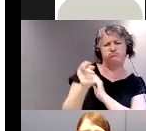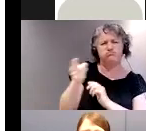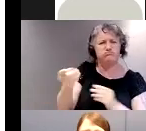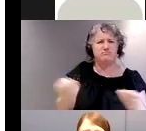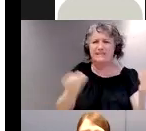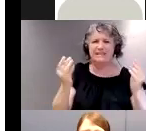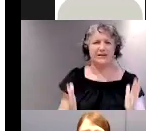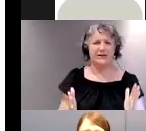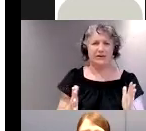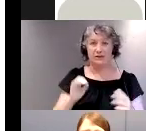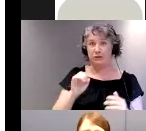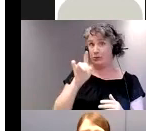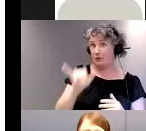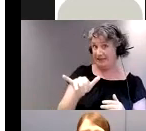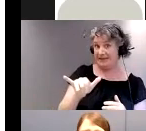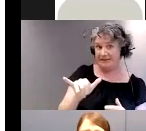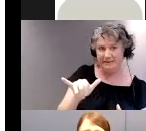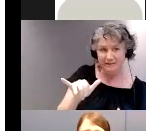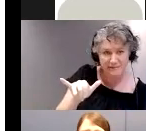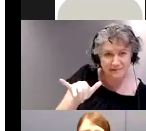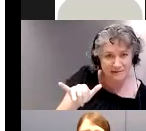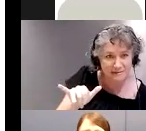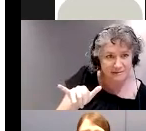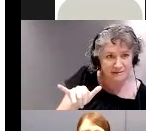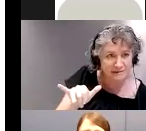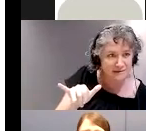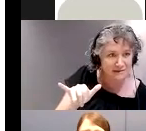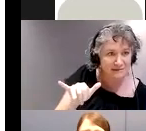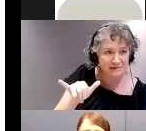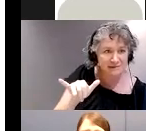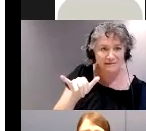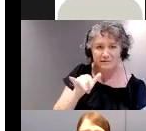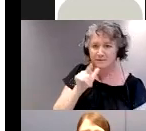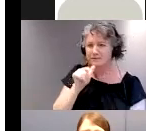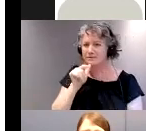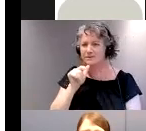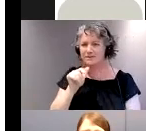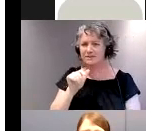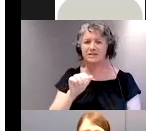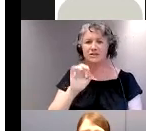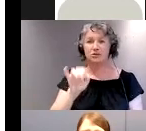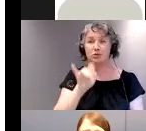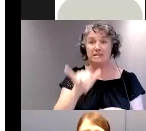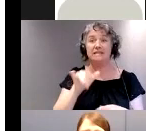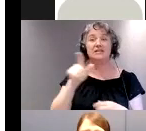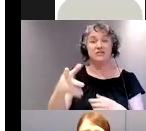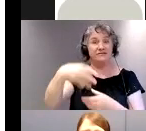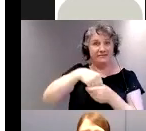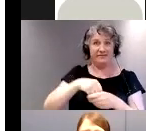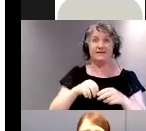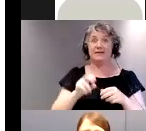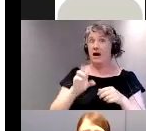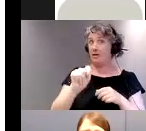most of my training with. And I saw an email right before I came on today to say that she will be one of the panelists on October